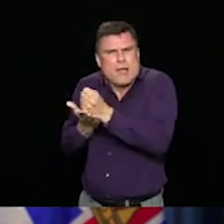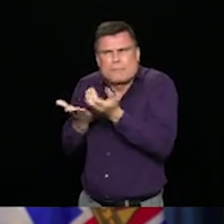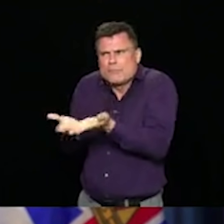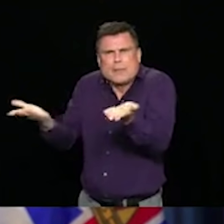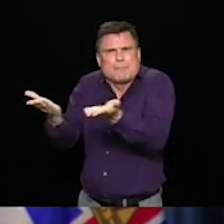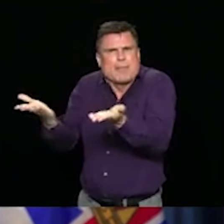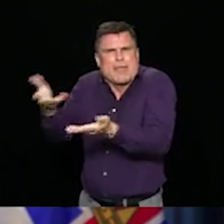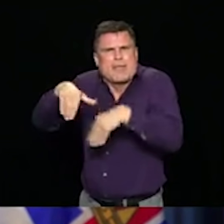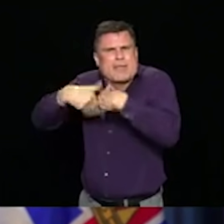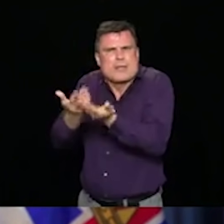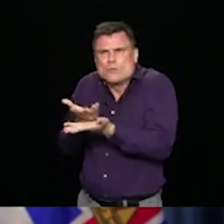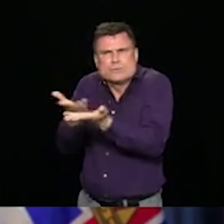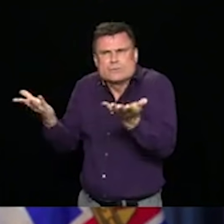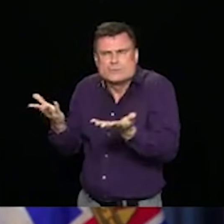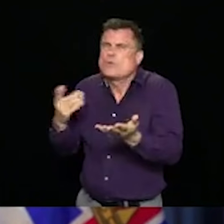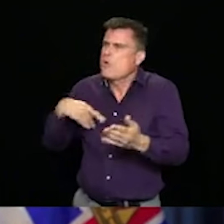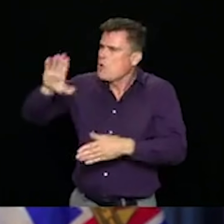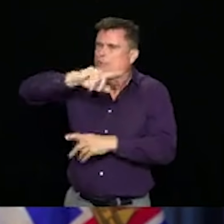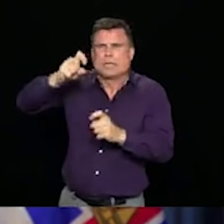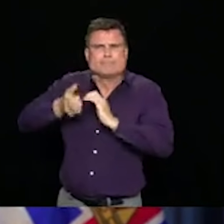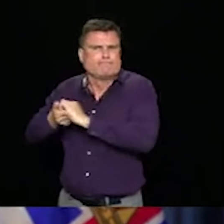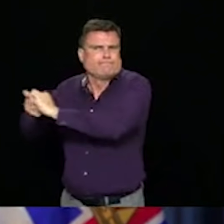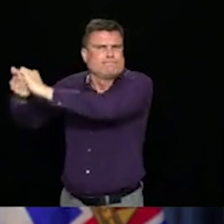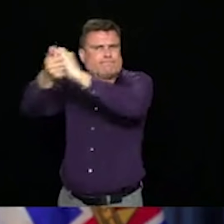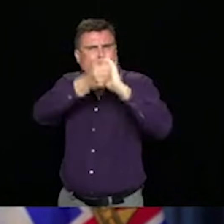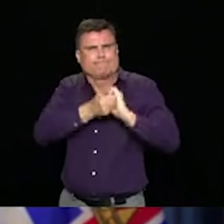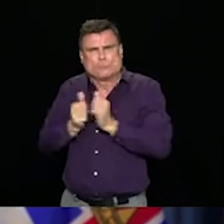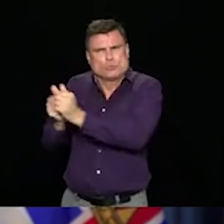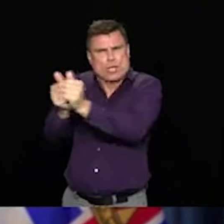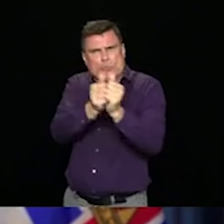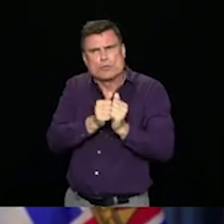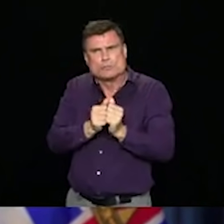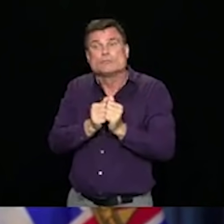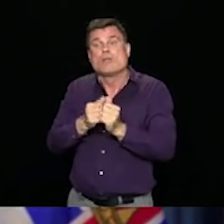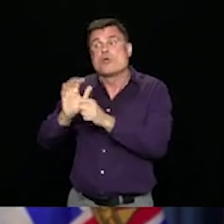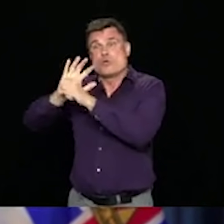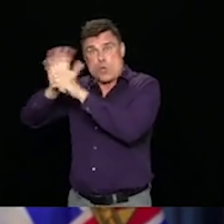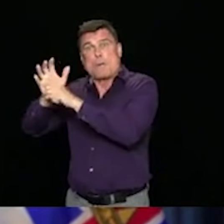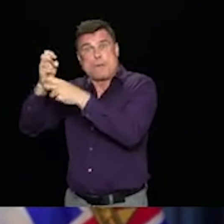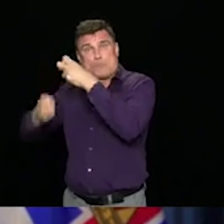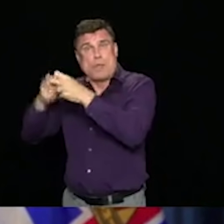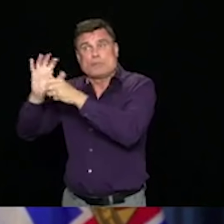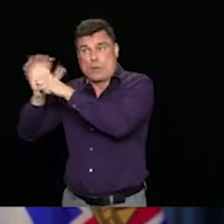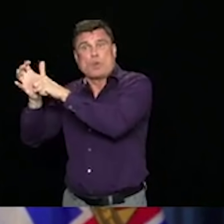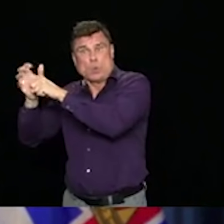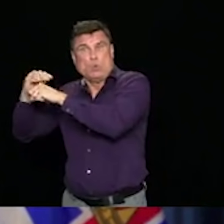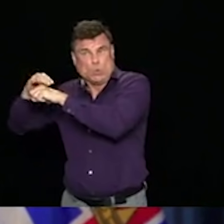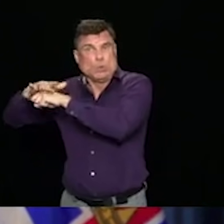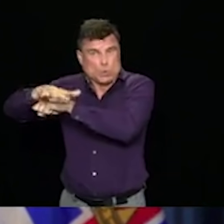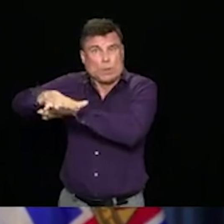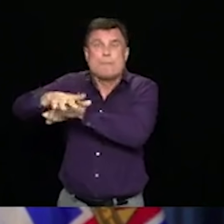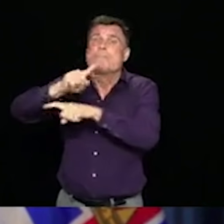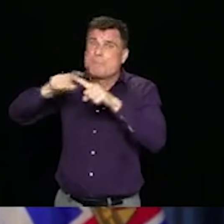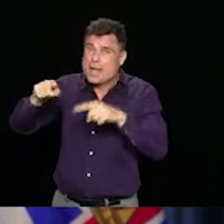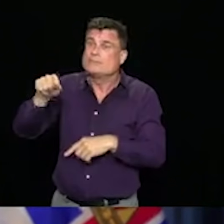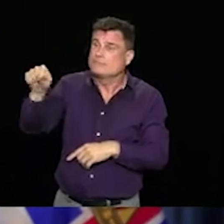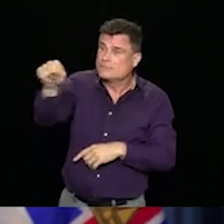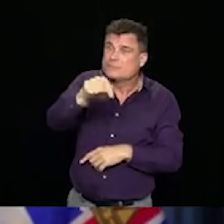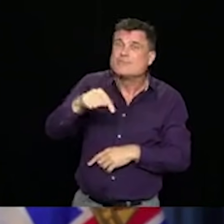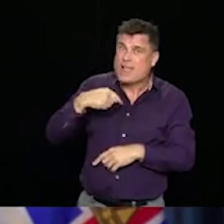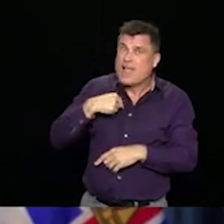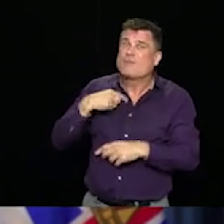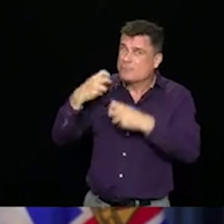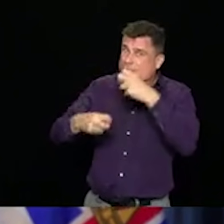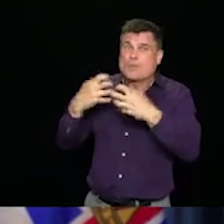to work on this together, because it is our other health emergency, or COVID-19 is our other health emergency. There are